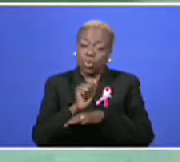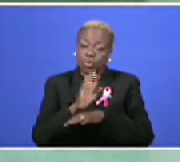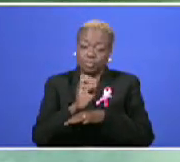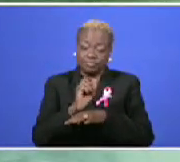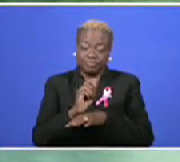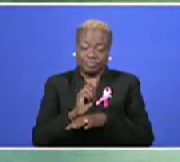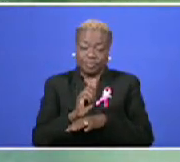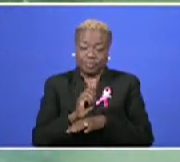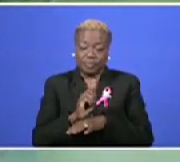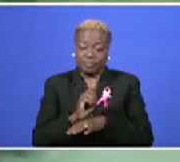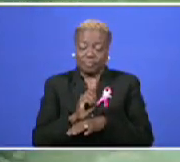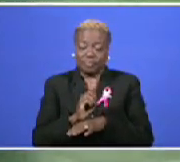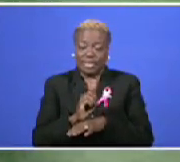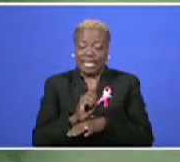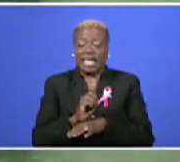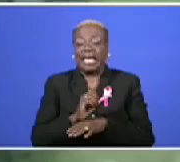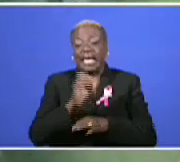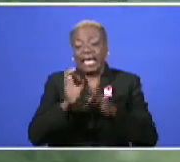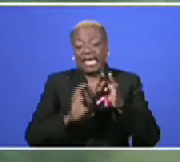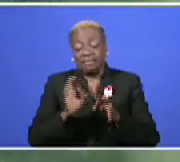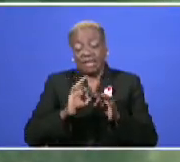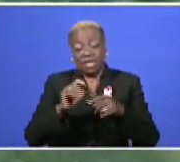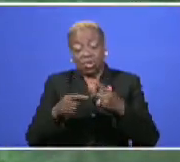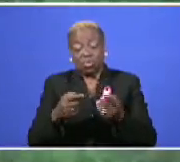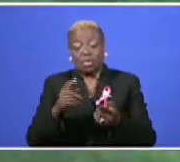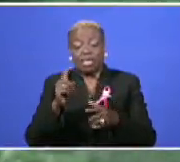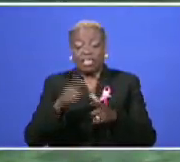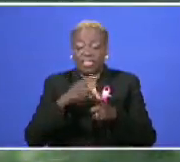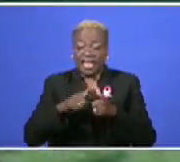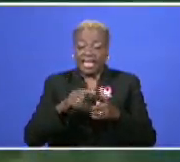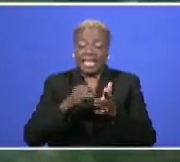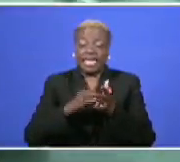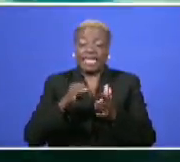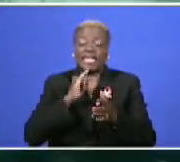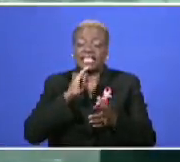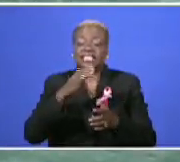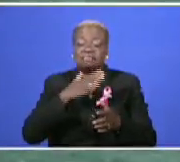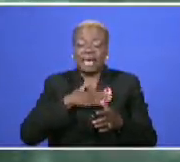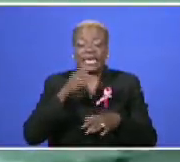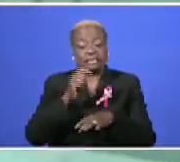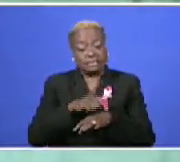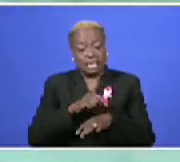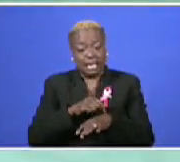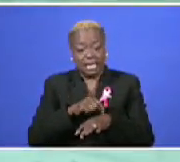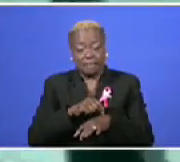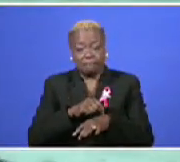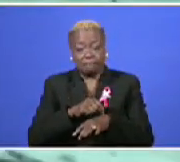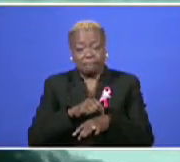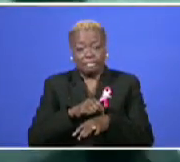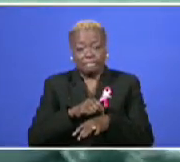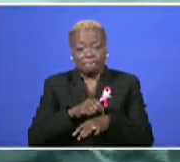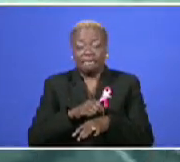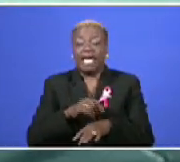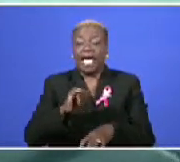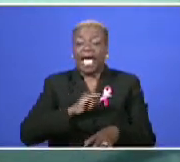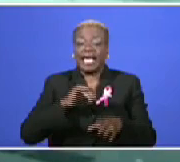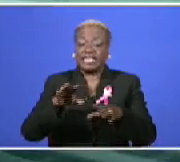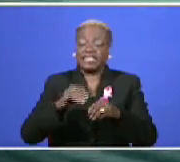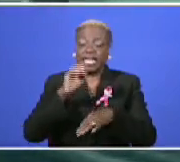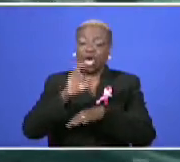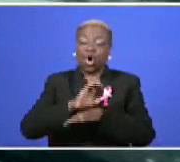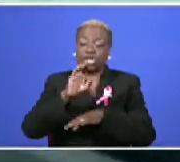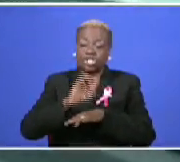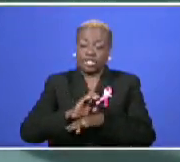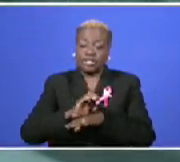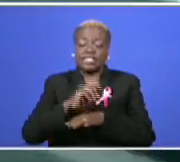go, then it's my time. Because I take caution. Okay, they say, you live close by the sea,